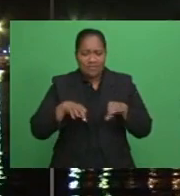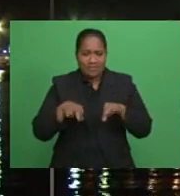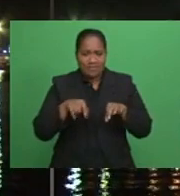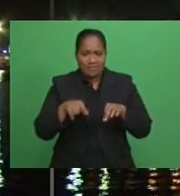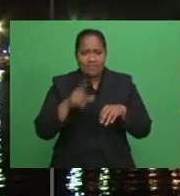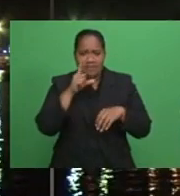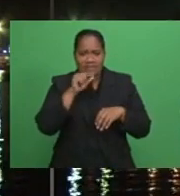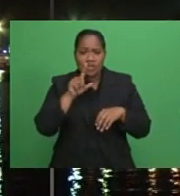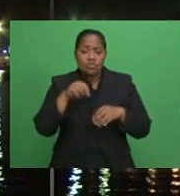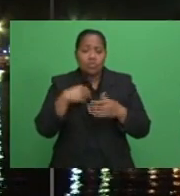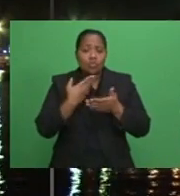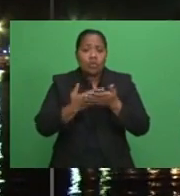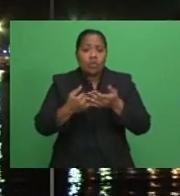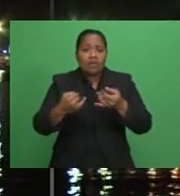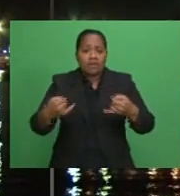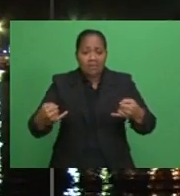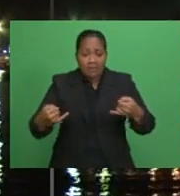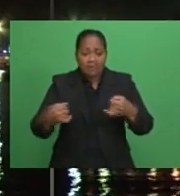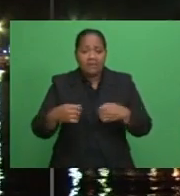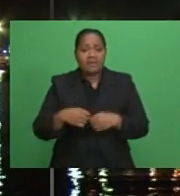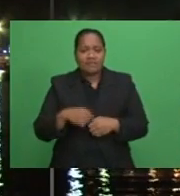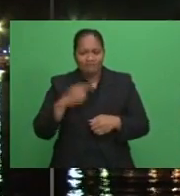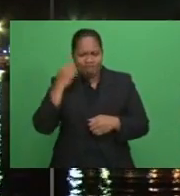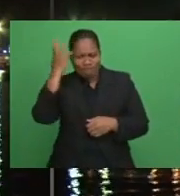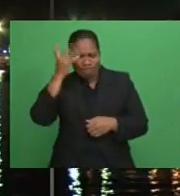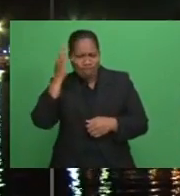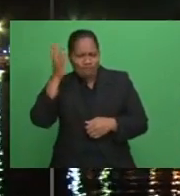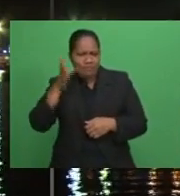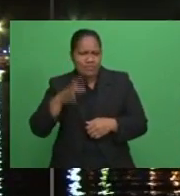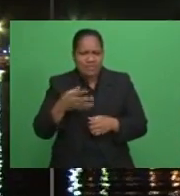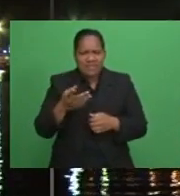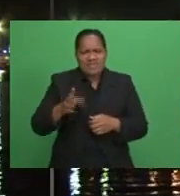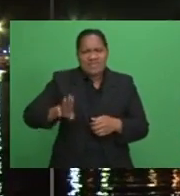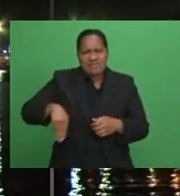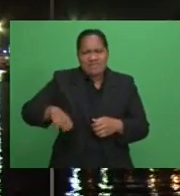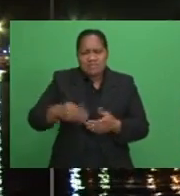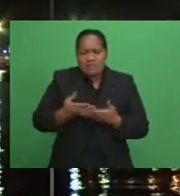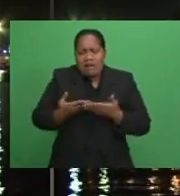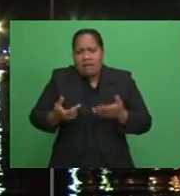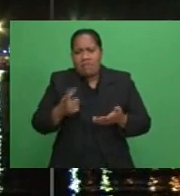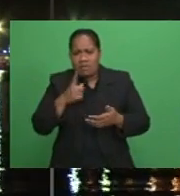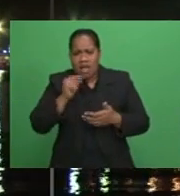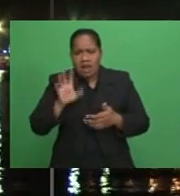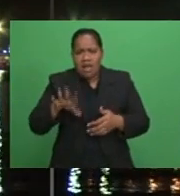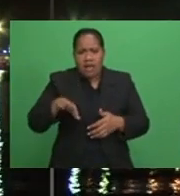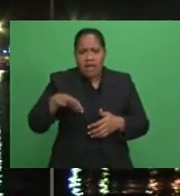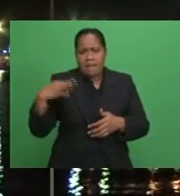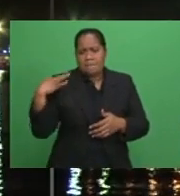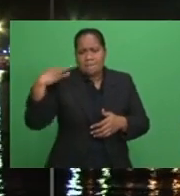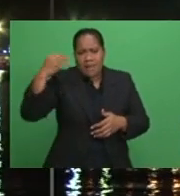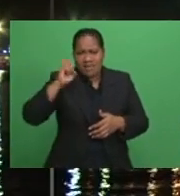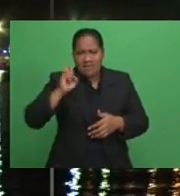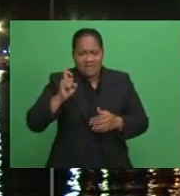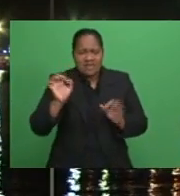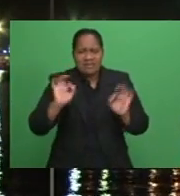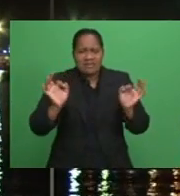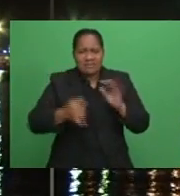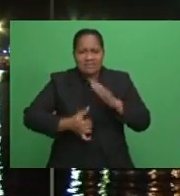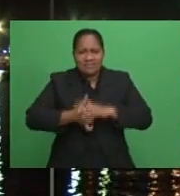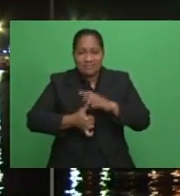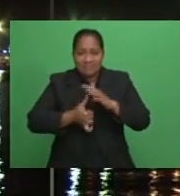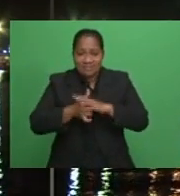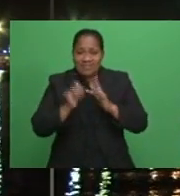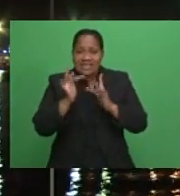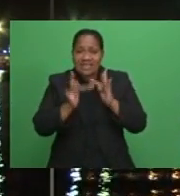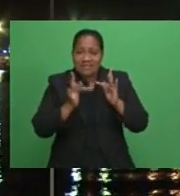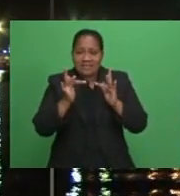done online. Concerns have been raised as how members will be able to apply if they don't have access to the internet. However, the fund has set